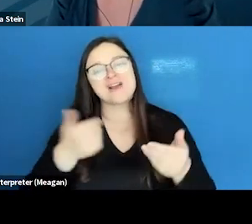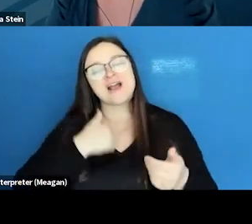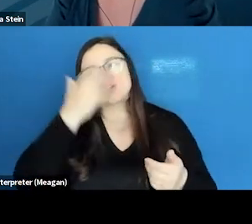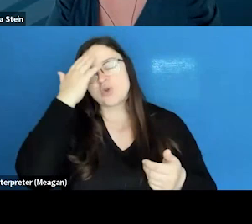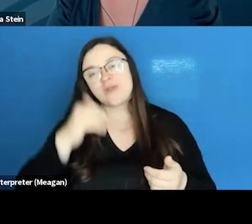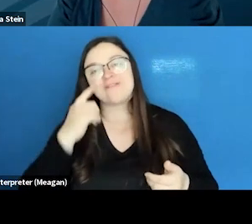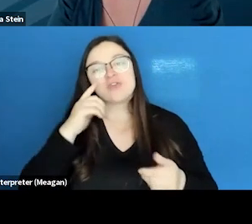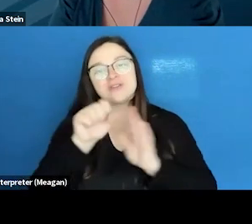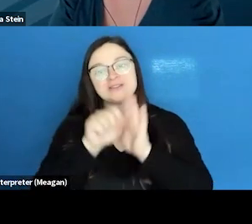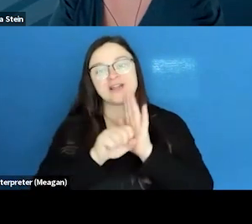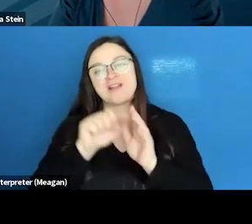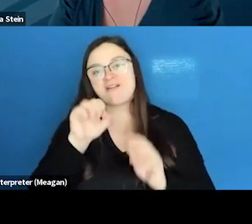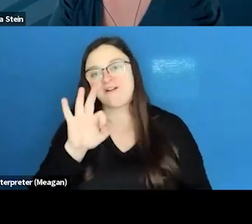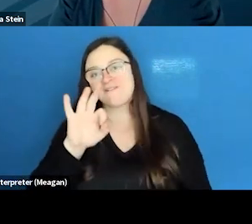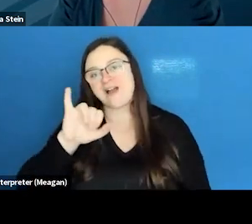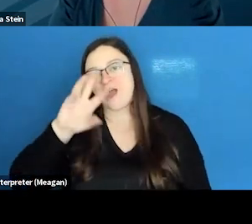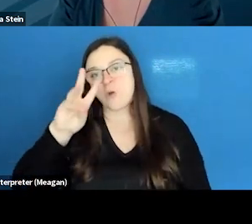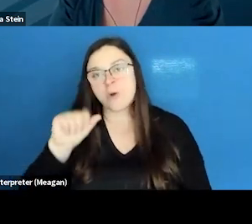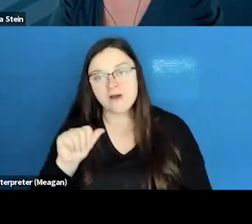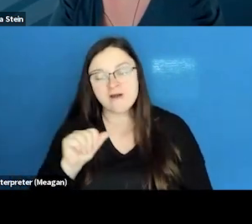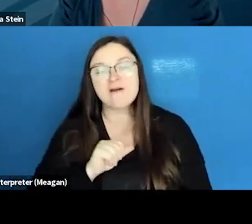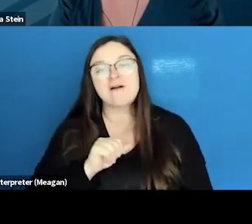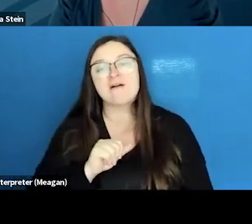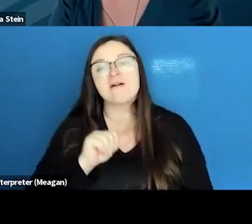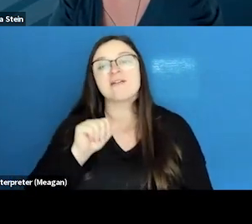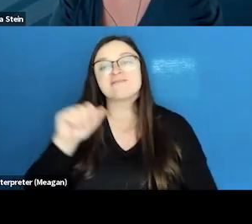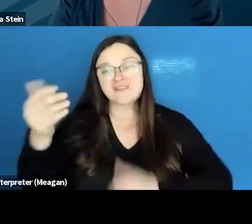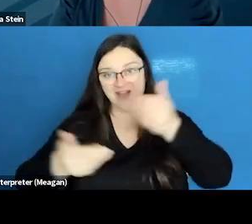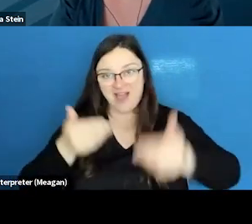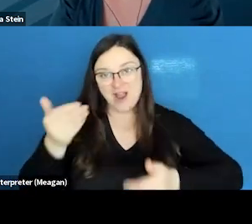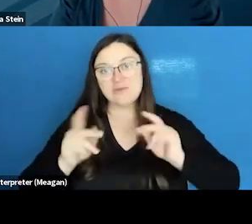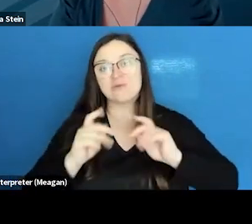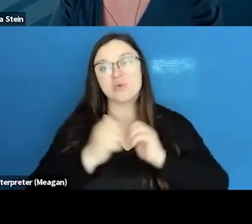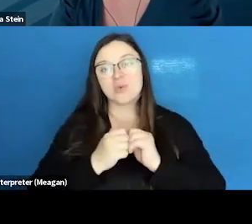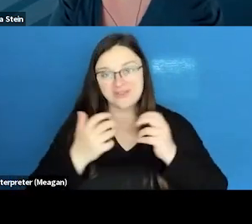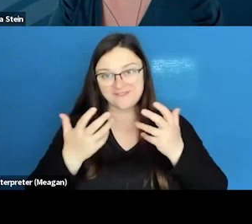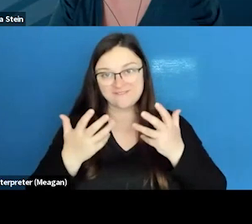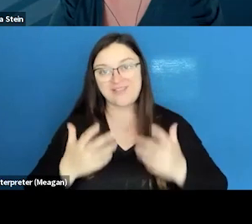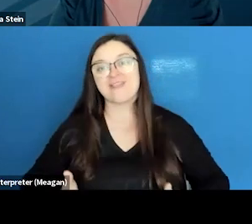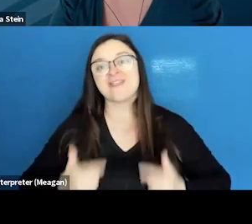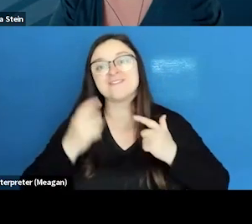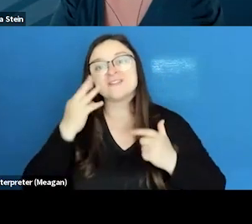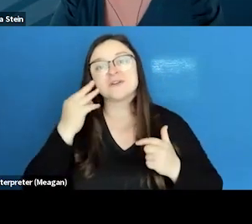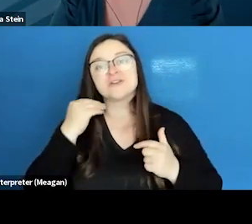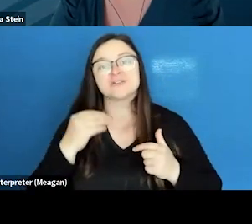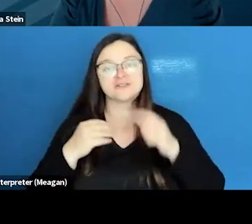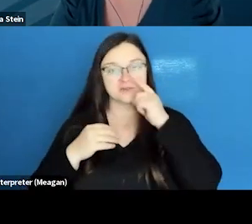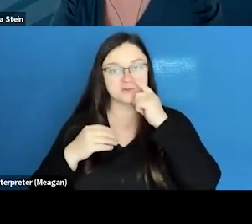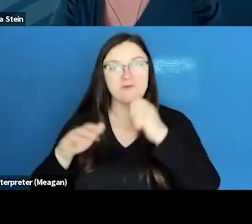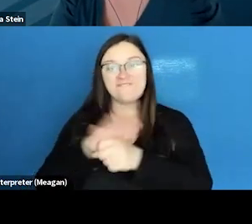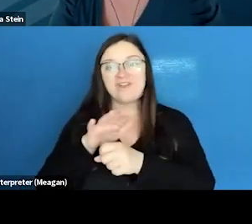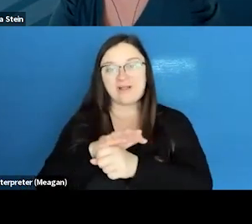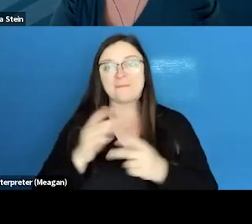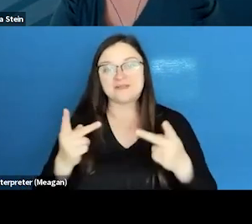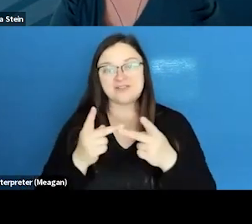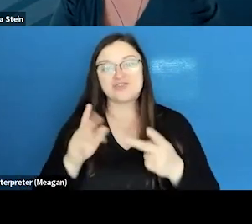state of Iowa that I'm working with currently, they have hired people with lived experience to be on their court staff teams to fill those regular positions. And